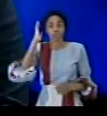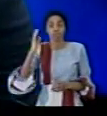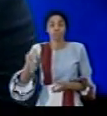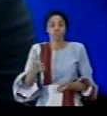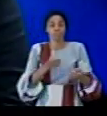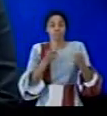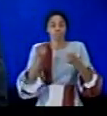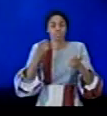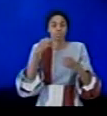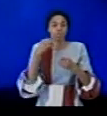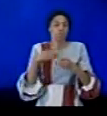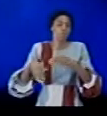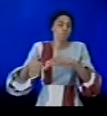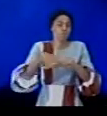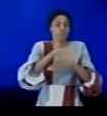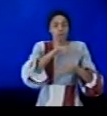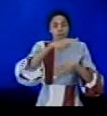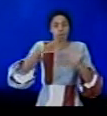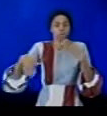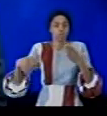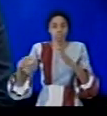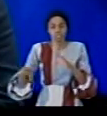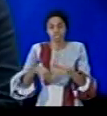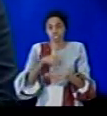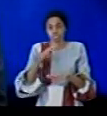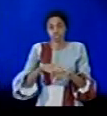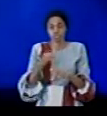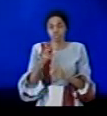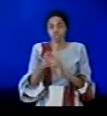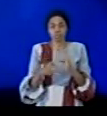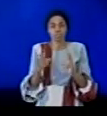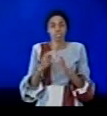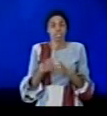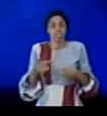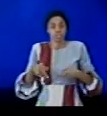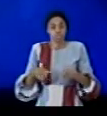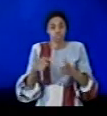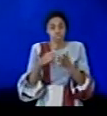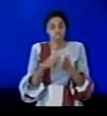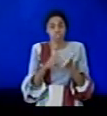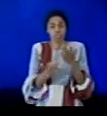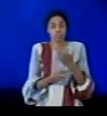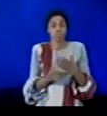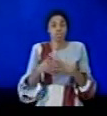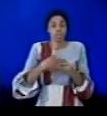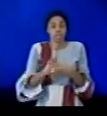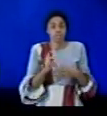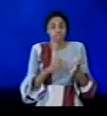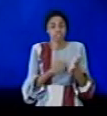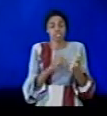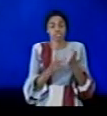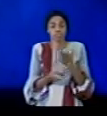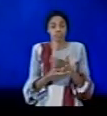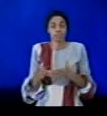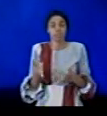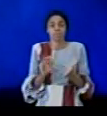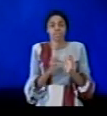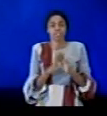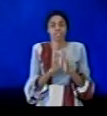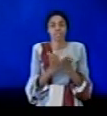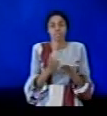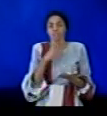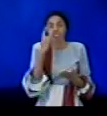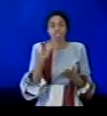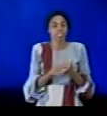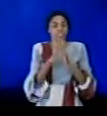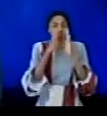before, after, and during this program. And the Bible says, and the peace of God which passes all understanding